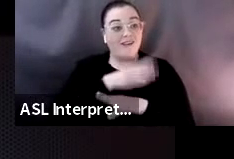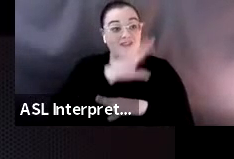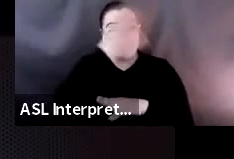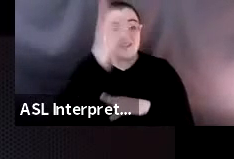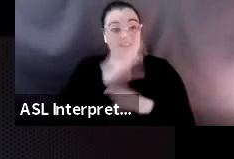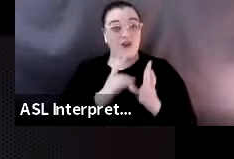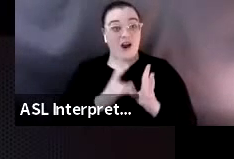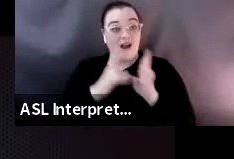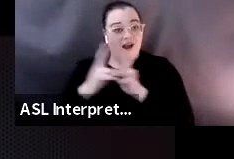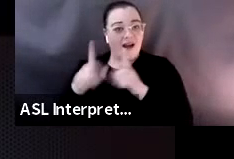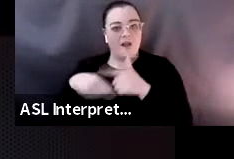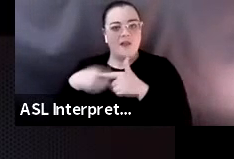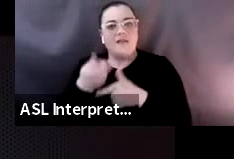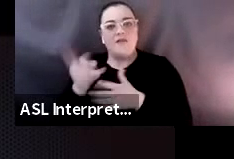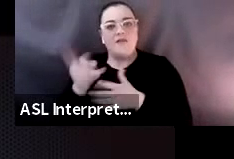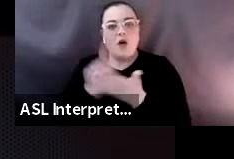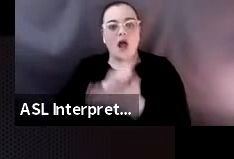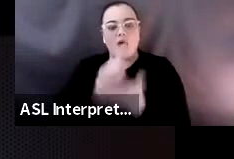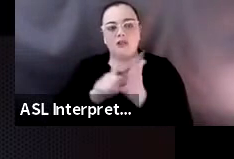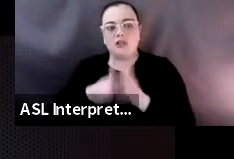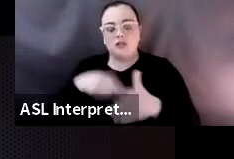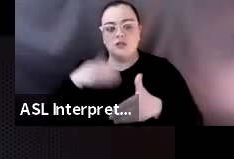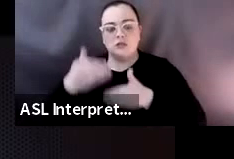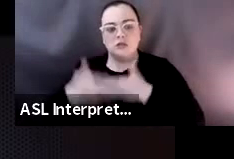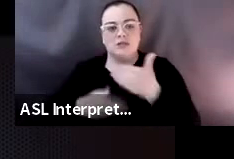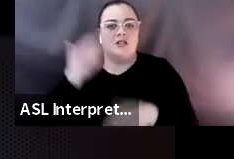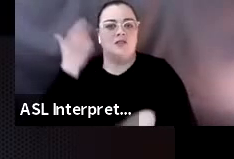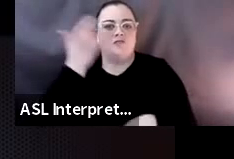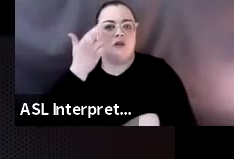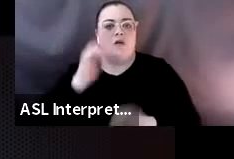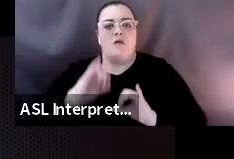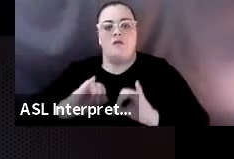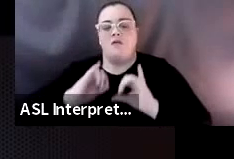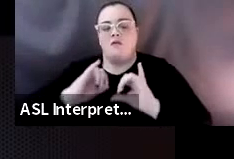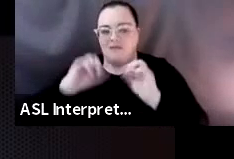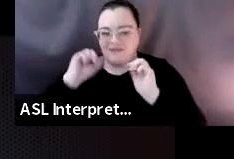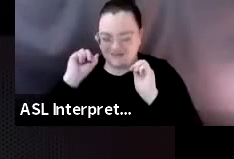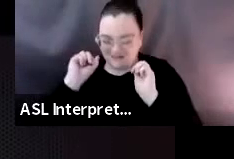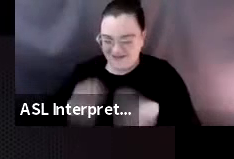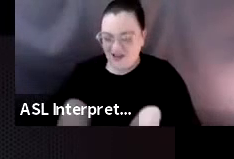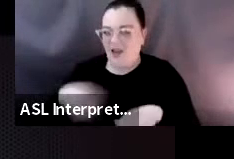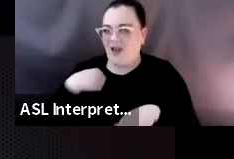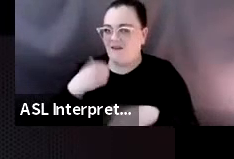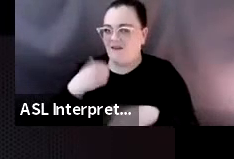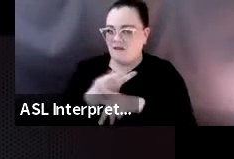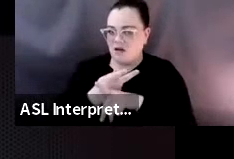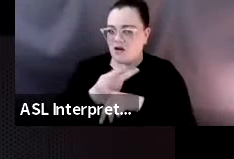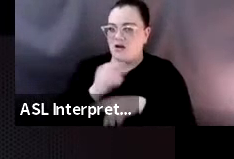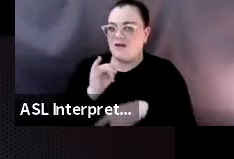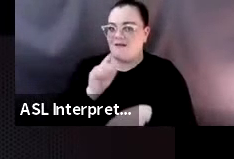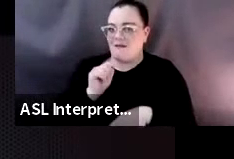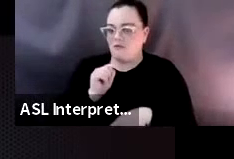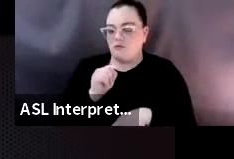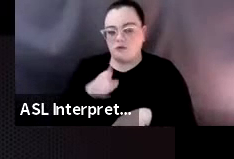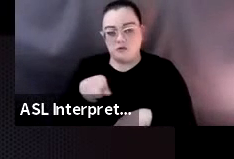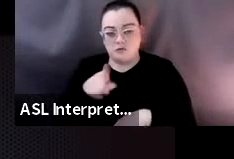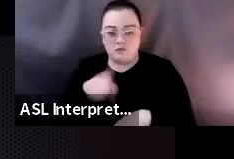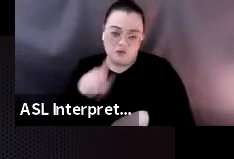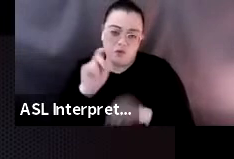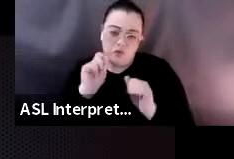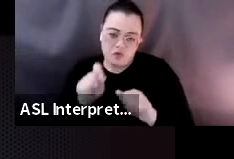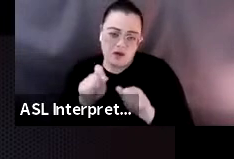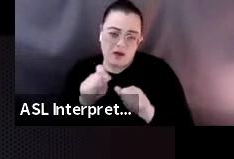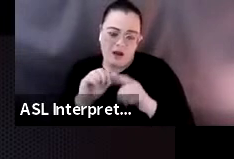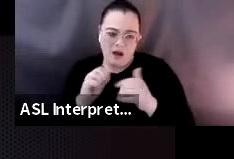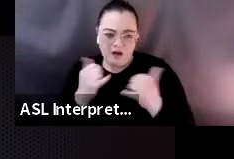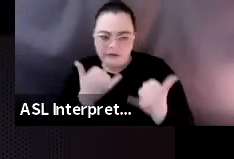and after a couple hours of Sam teaching me this and playing around on my own, I've really been able to edit my own demo reels and self-tapes